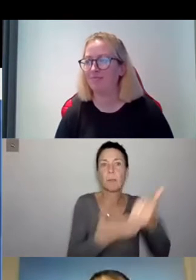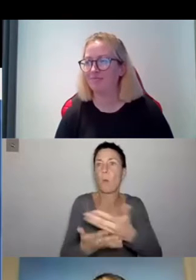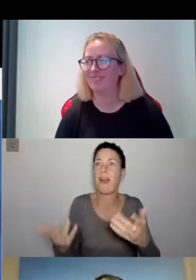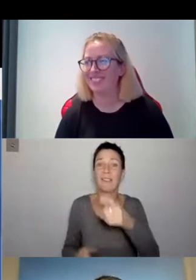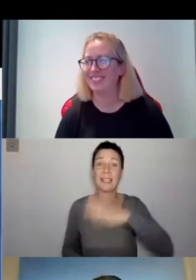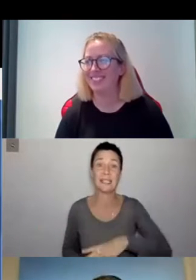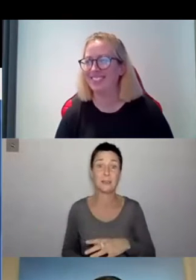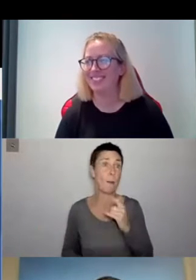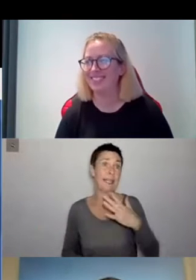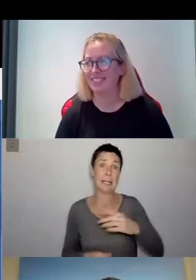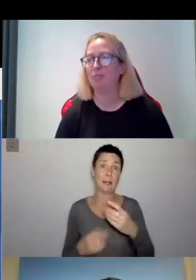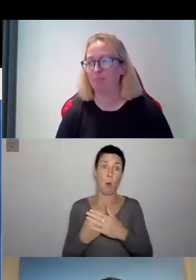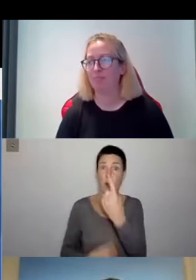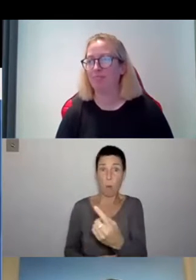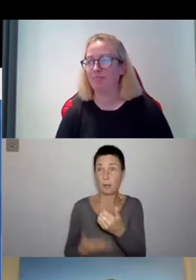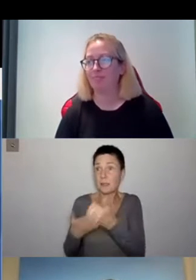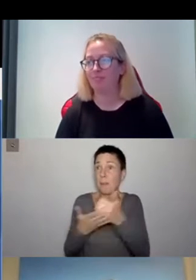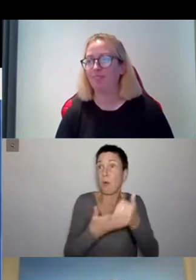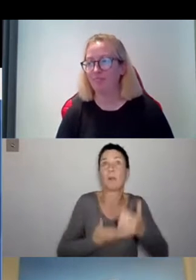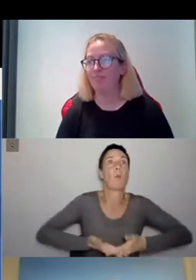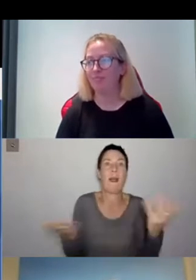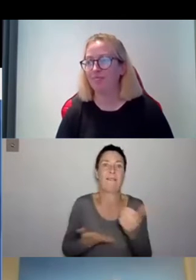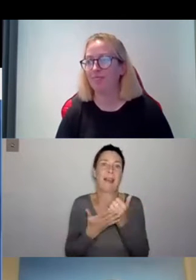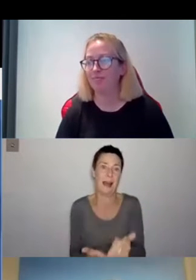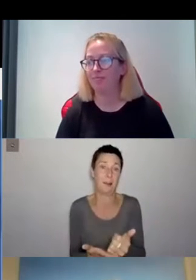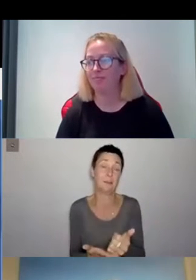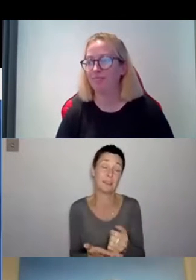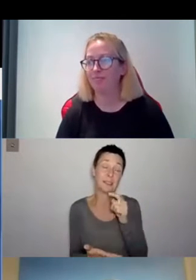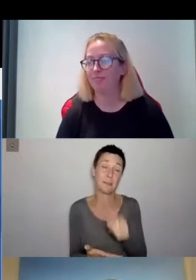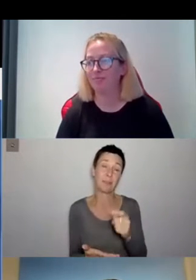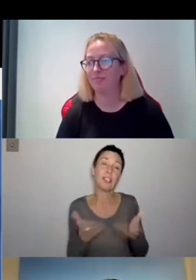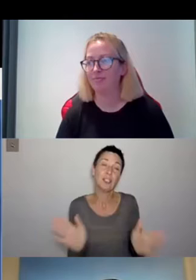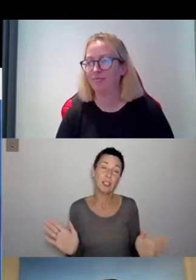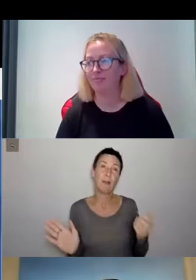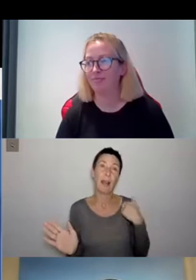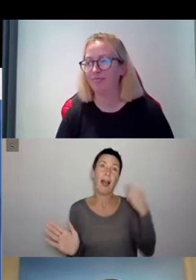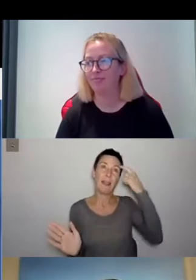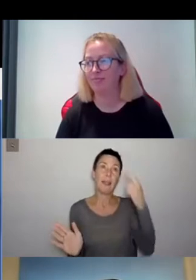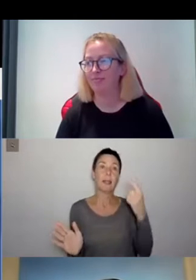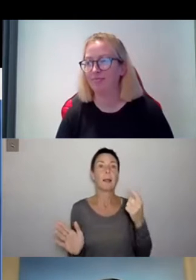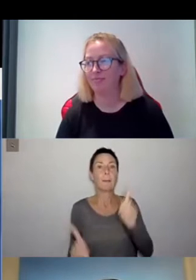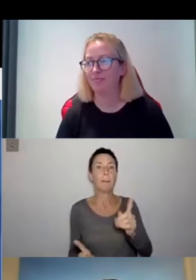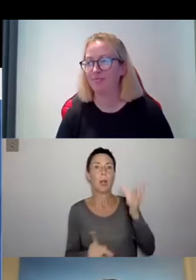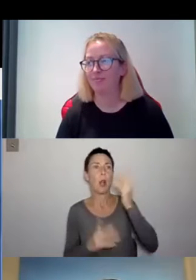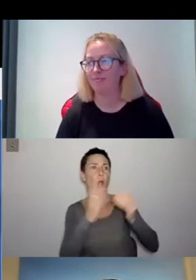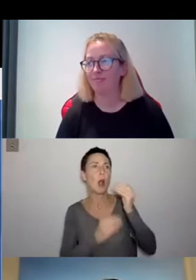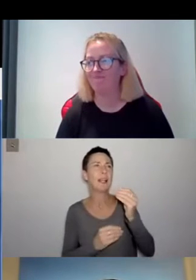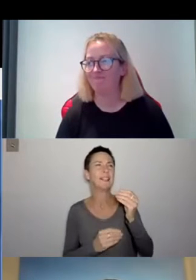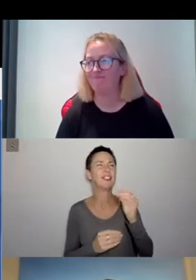one, go for it. Whatever helps. And generally speaking, I find that learners generally